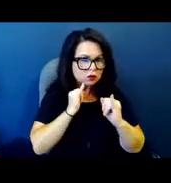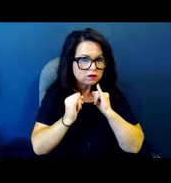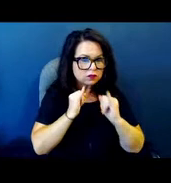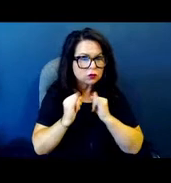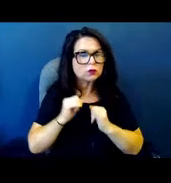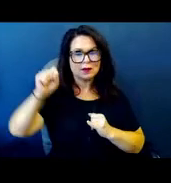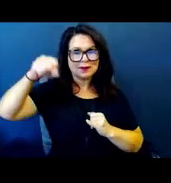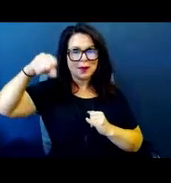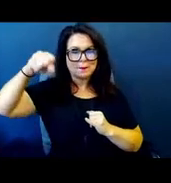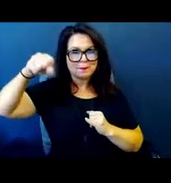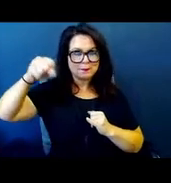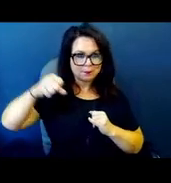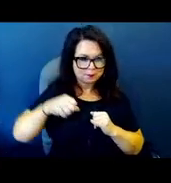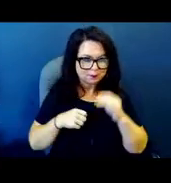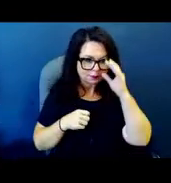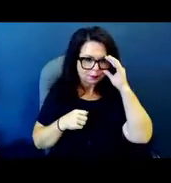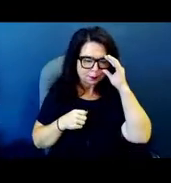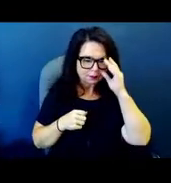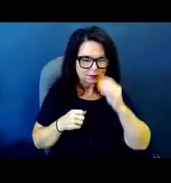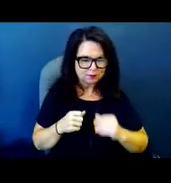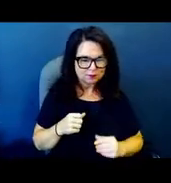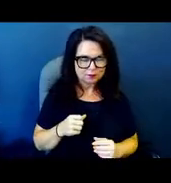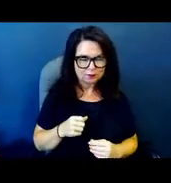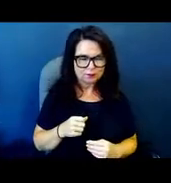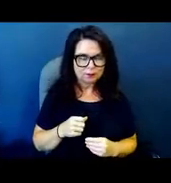yes again? Thank you, dear.